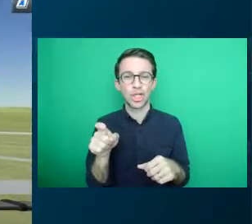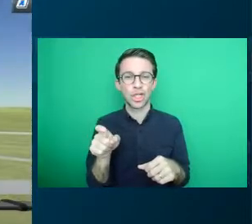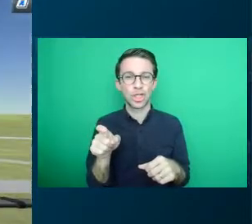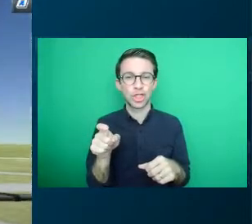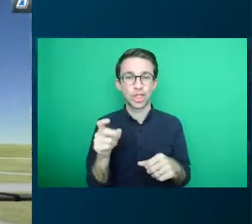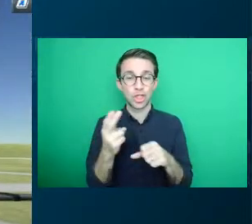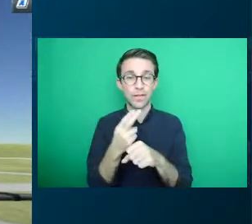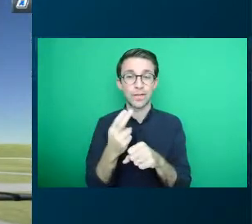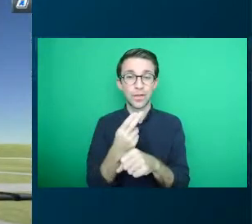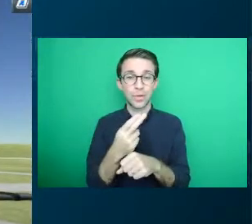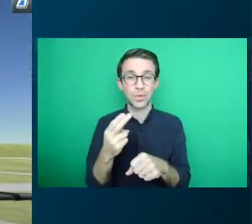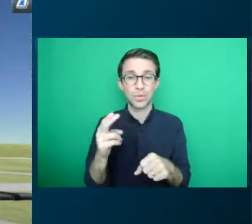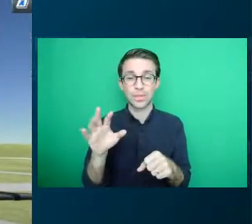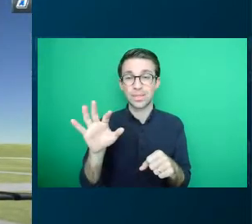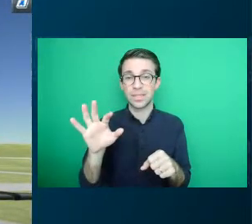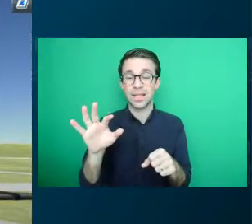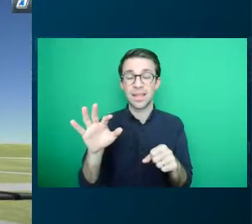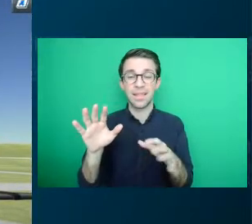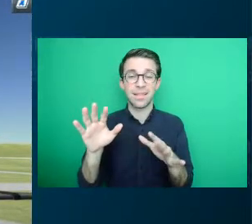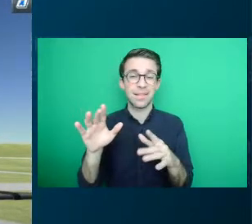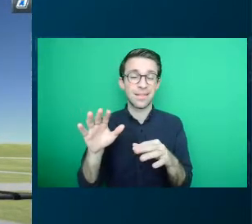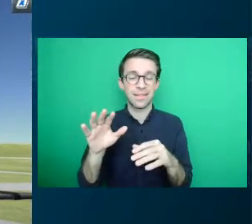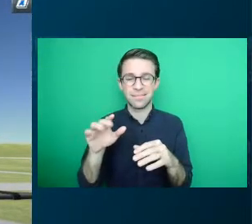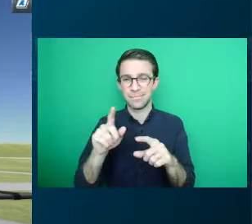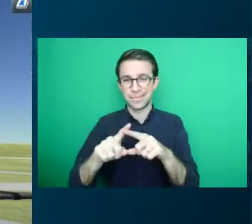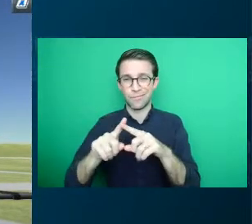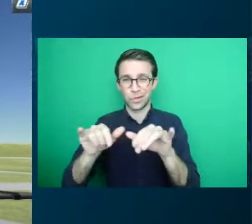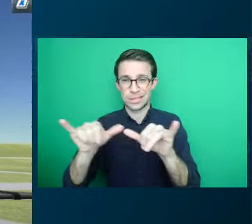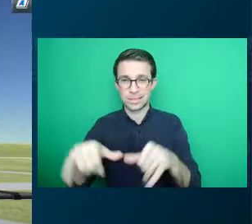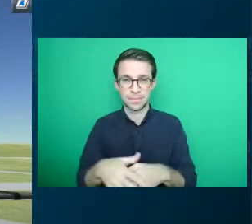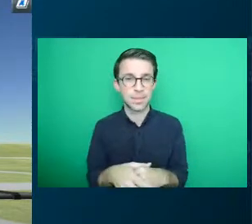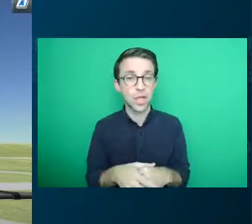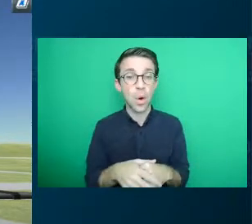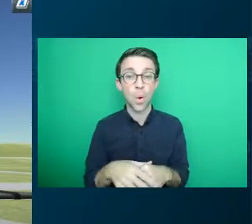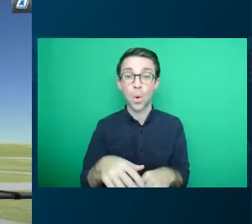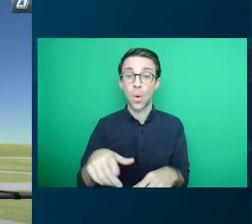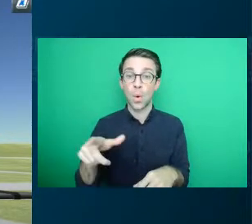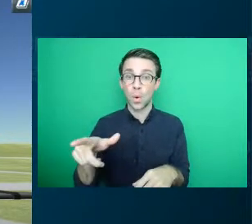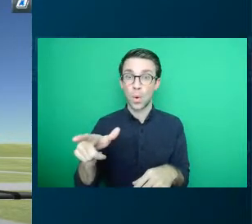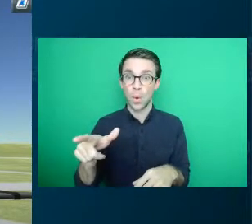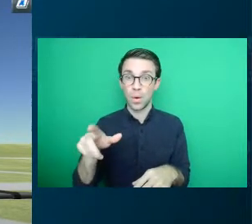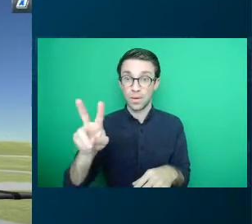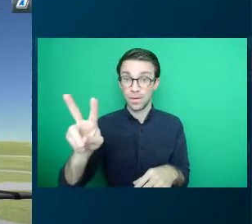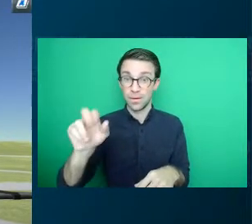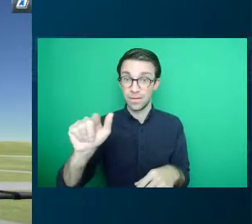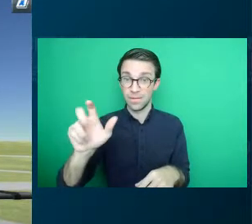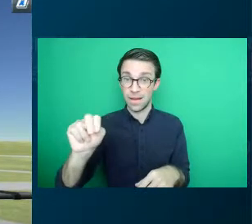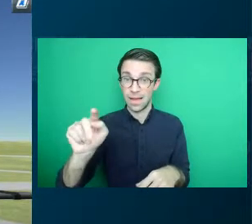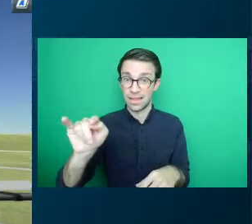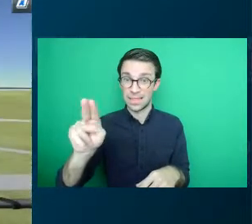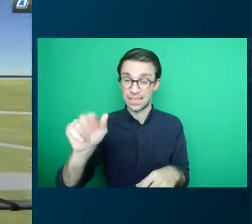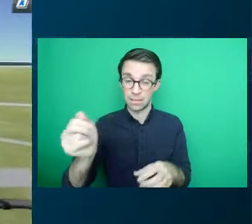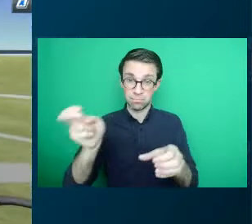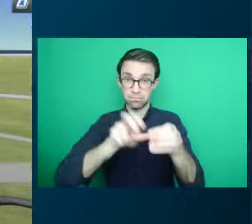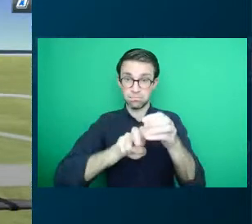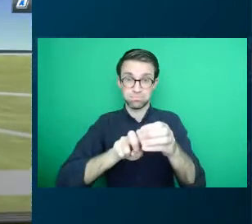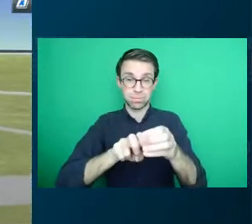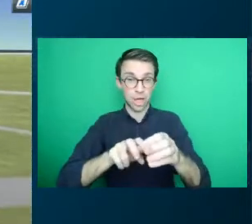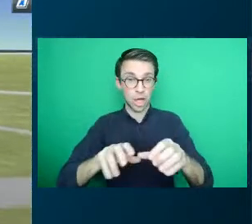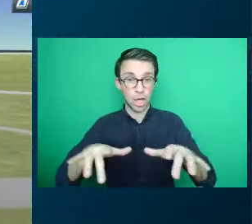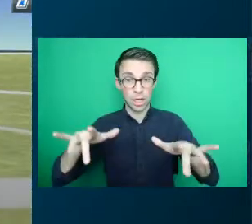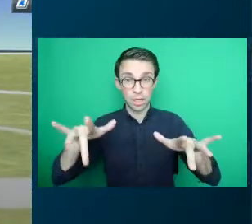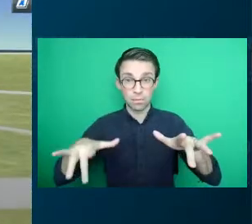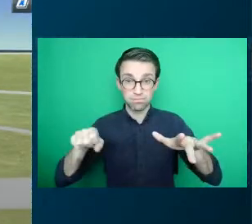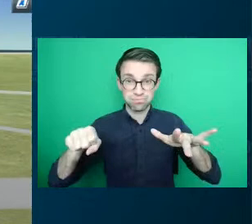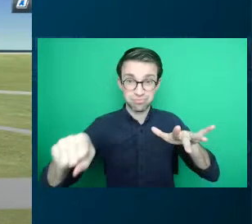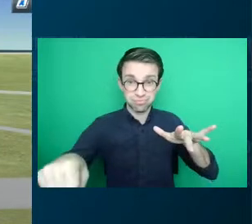FTS system, the flight termination system. So now we've got Valentina here. She's in our capsule. We're going to throttle up, panel lock, SAS engage. Let's